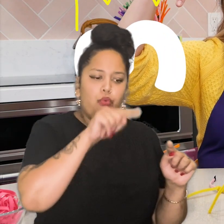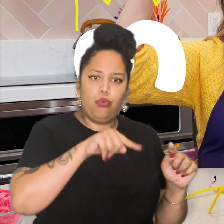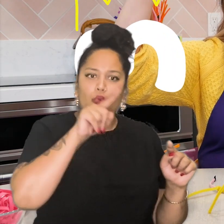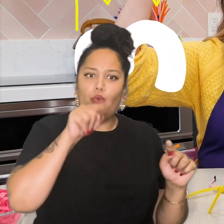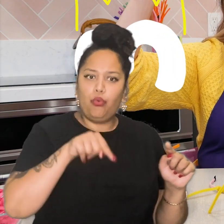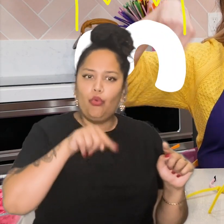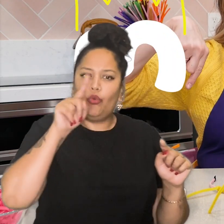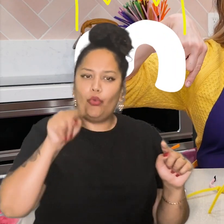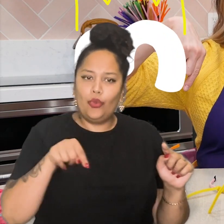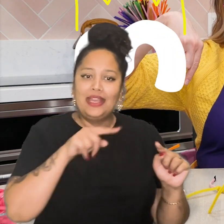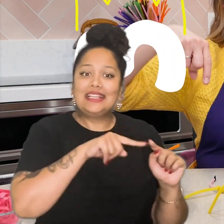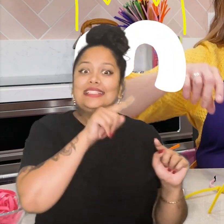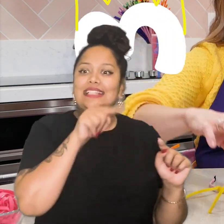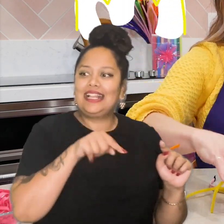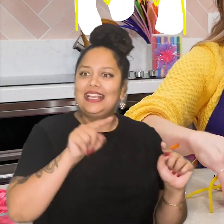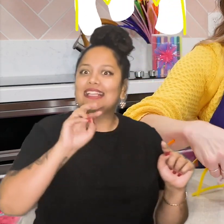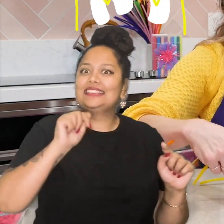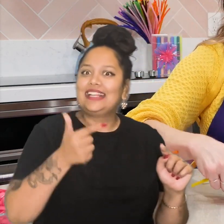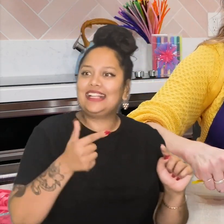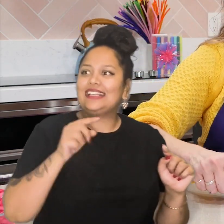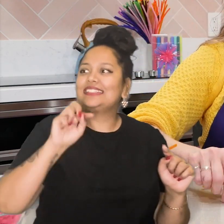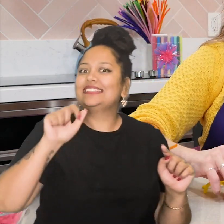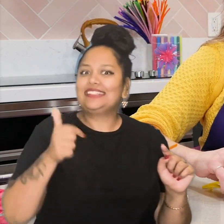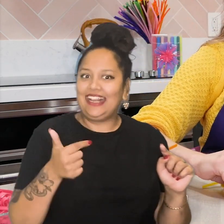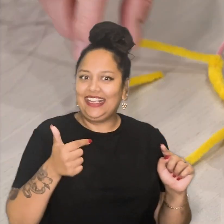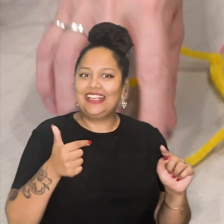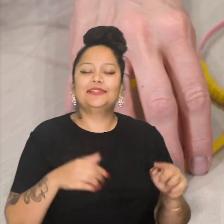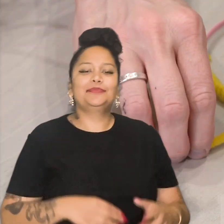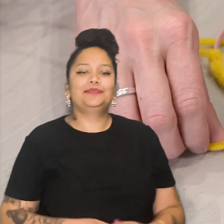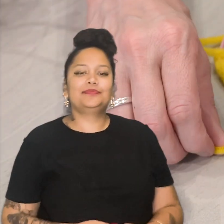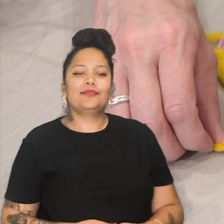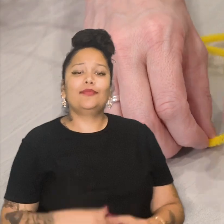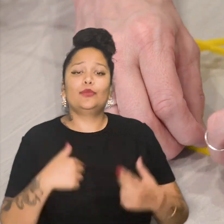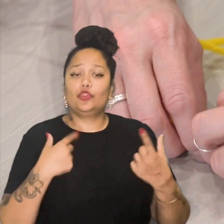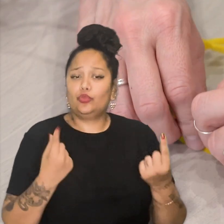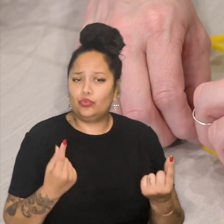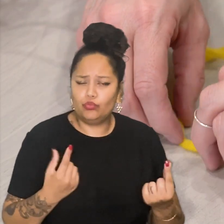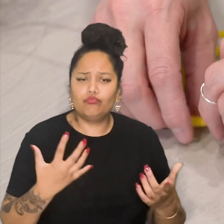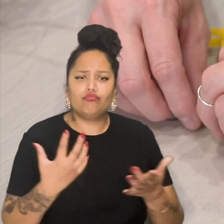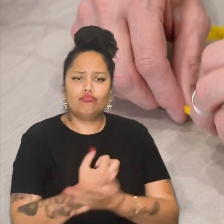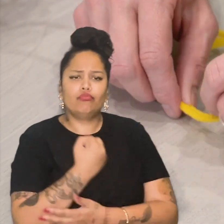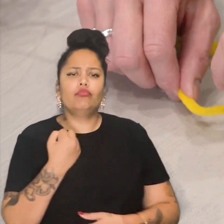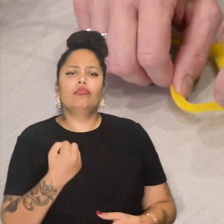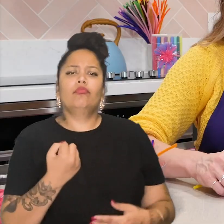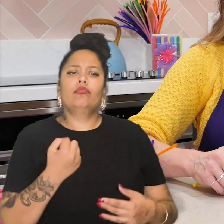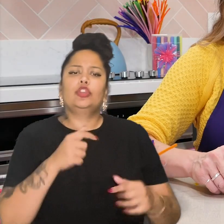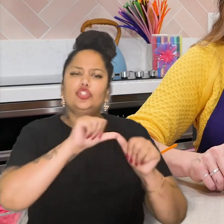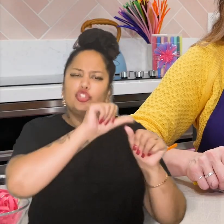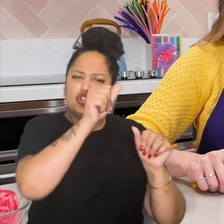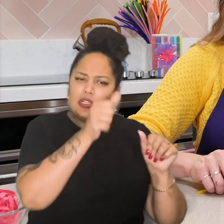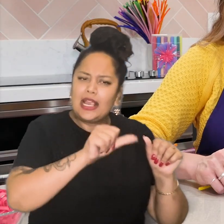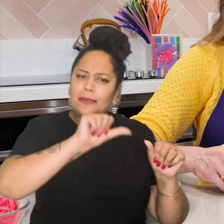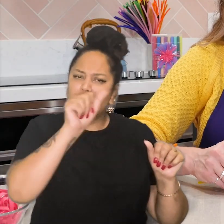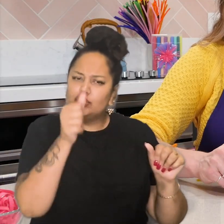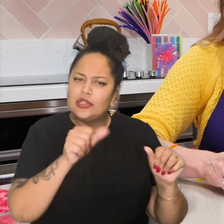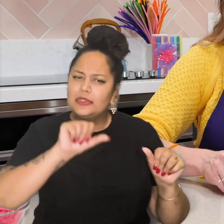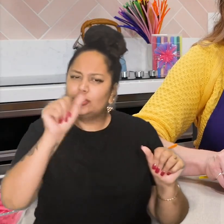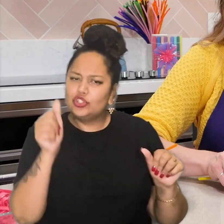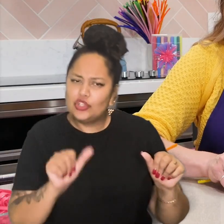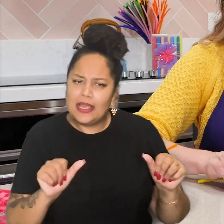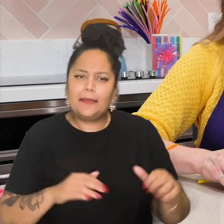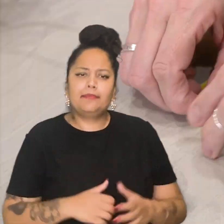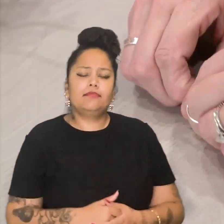zigzag, zigzag down. So what we're going to do is we're just going to make that shape. So I'm going to go